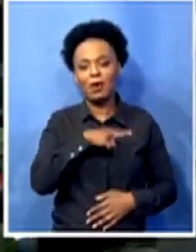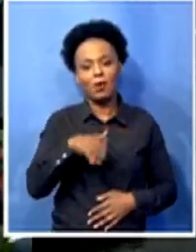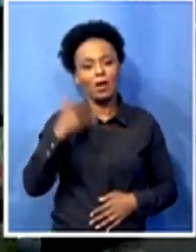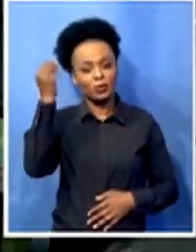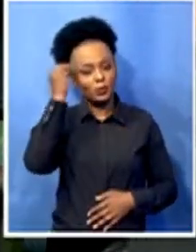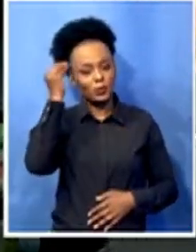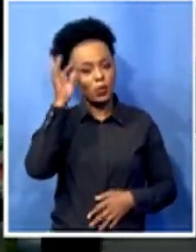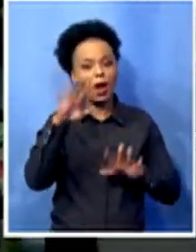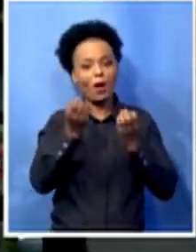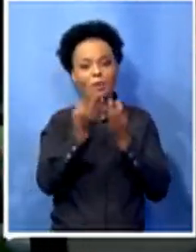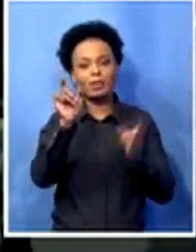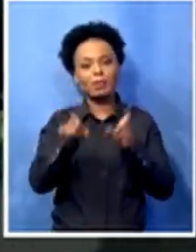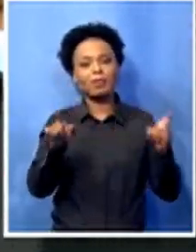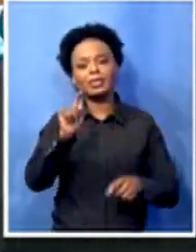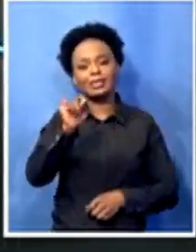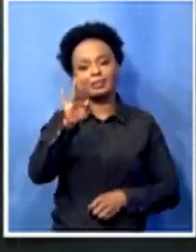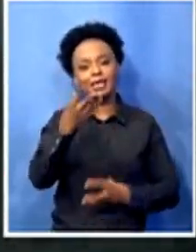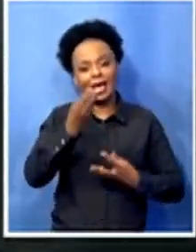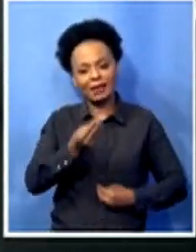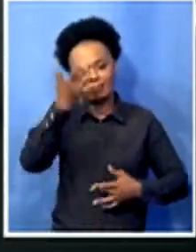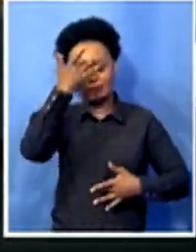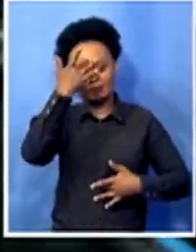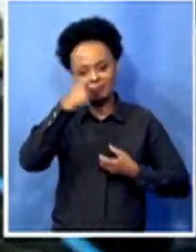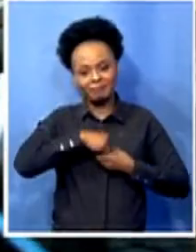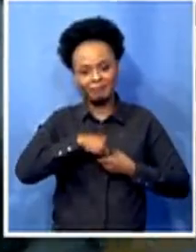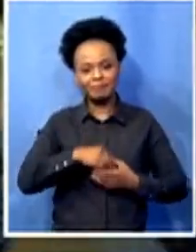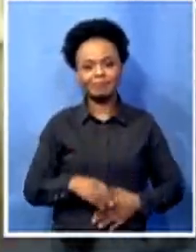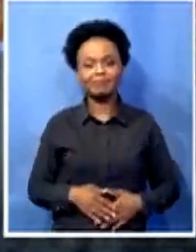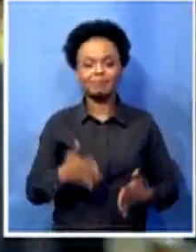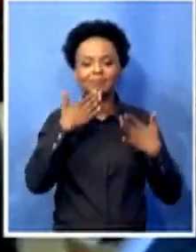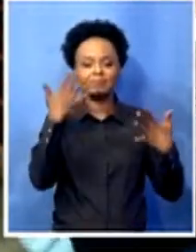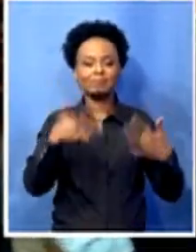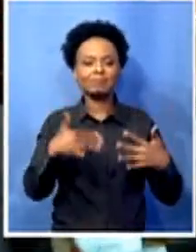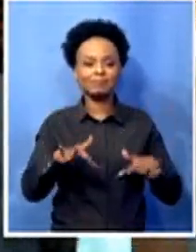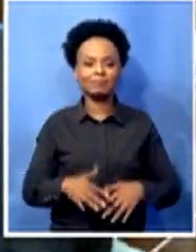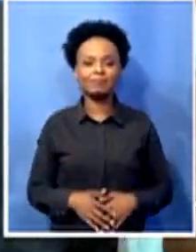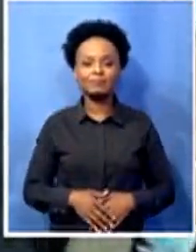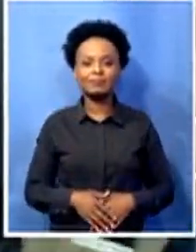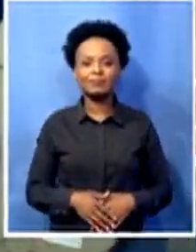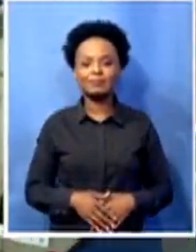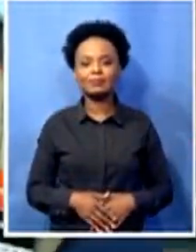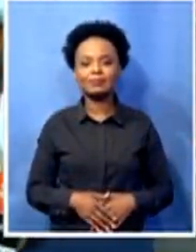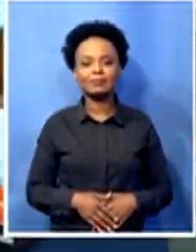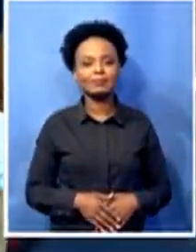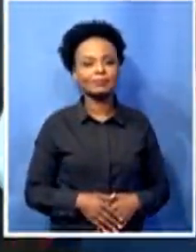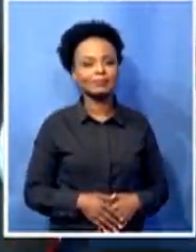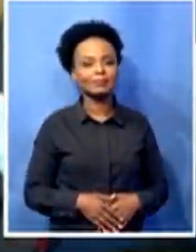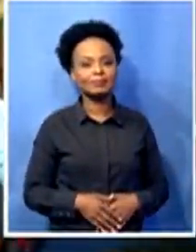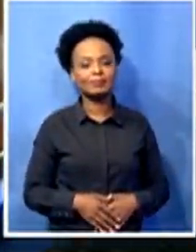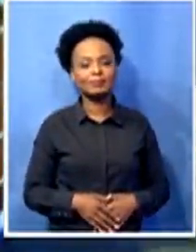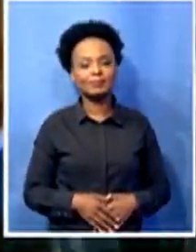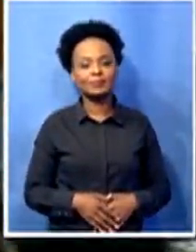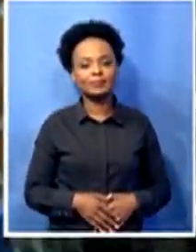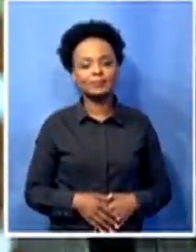ngiyabonga. Asante. Sawubona TP, amandla to the leadership with the project siyakulandela.